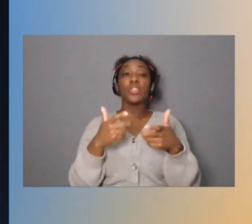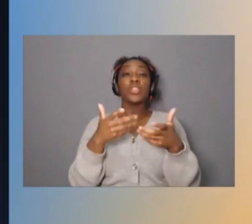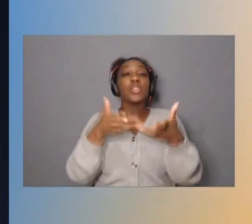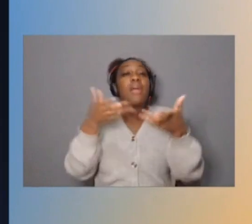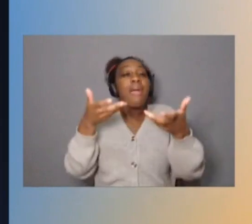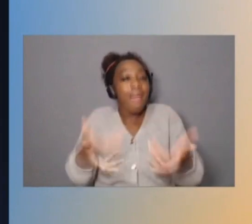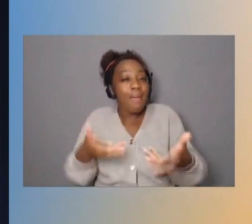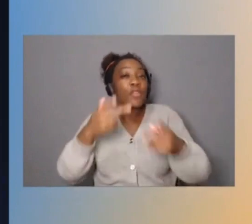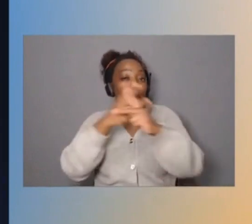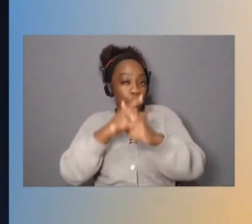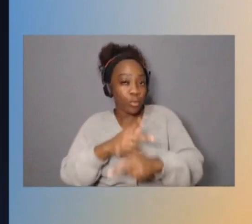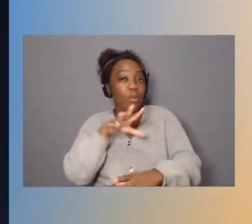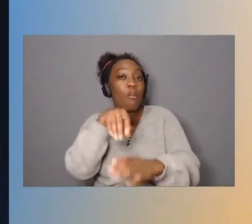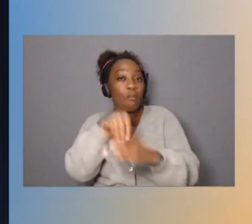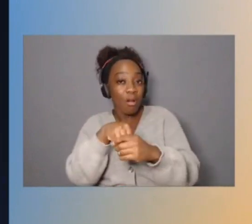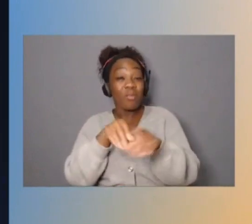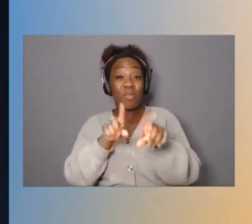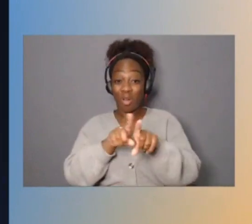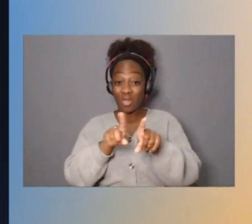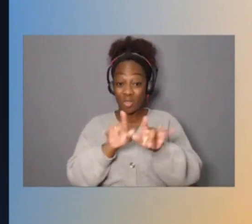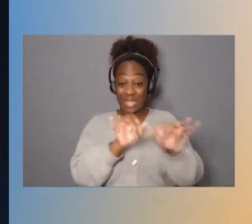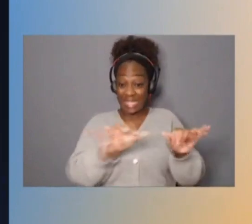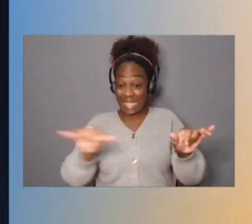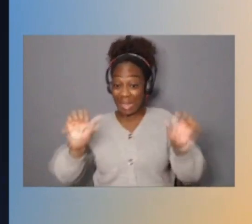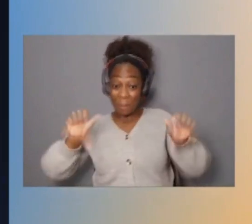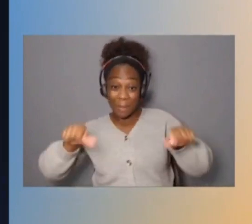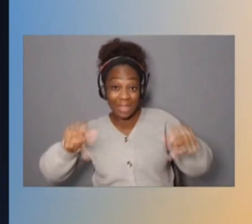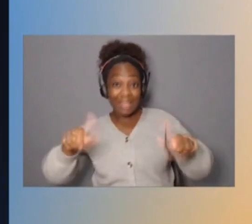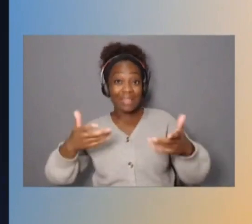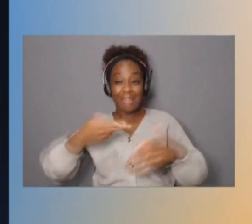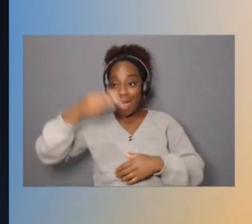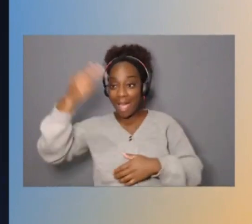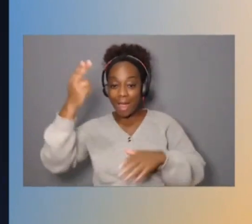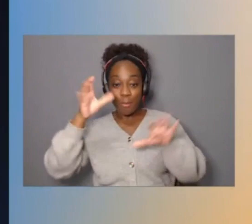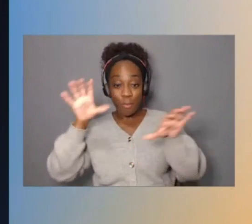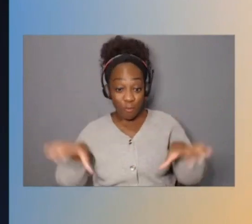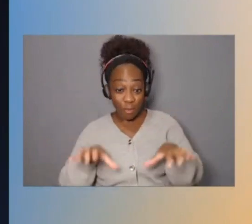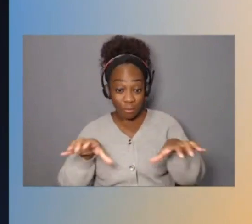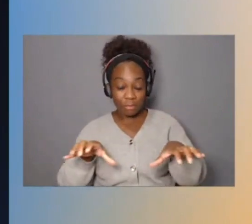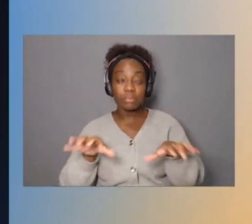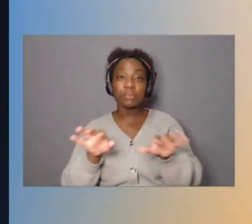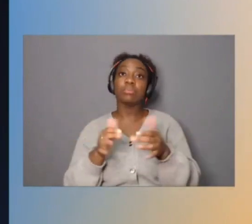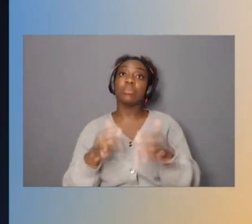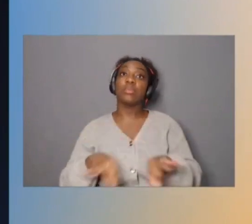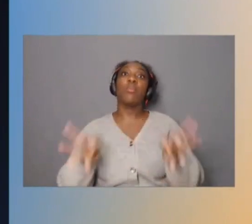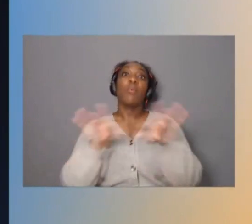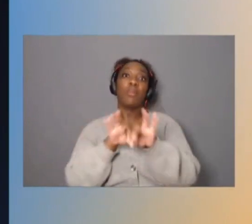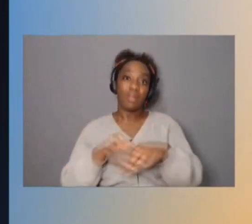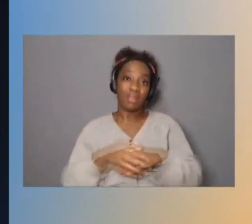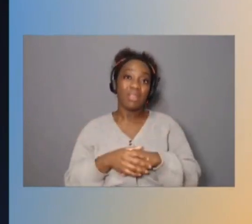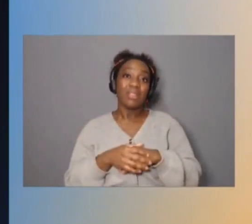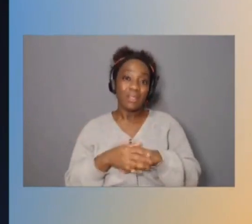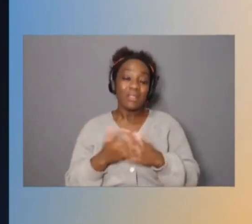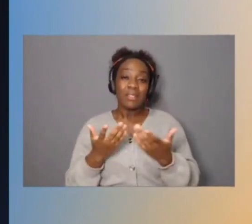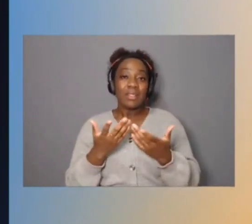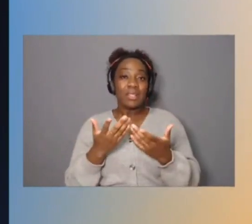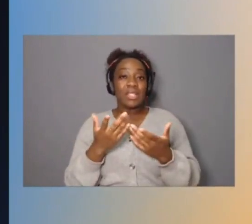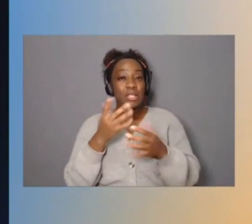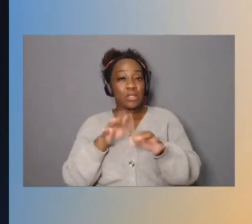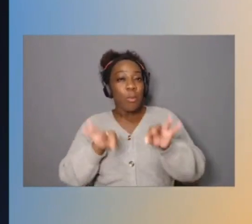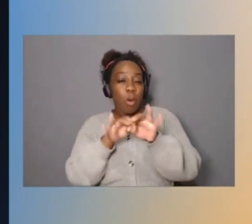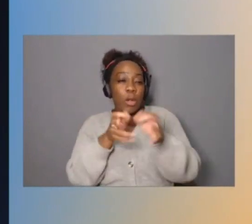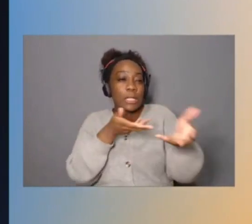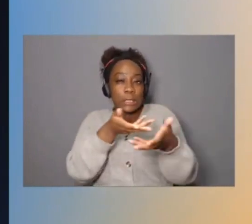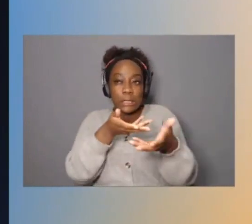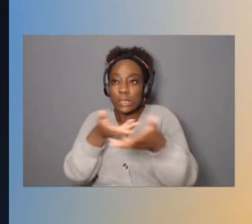getting scalability for these and high performance is just critical. And Ahmed's been working with customers across